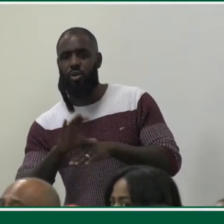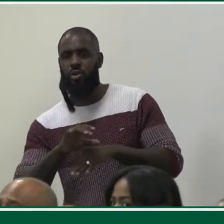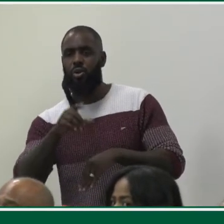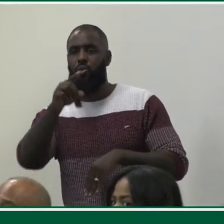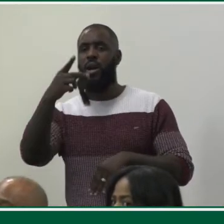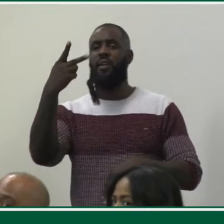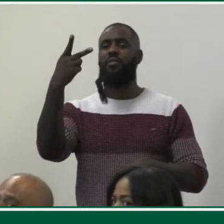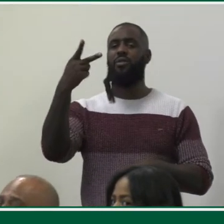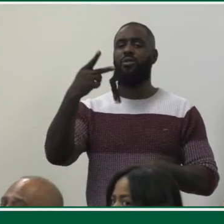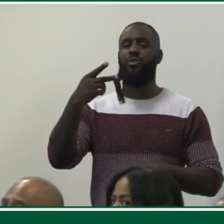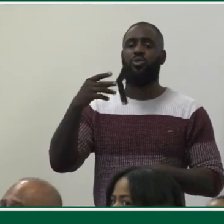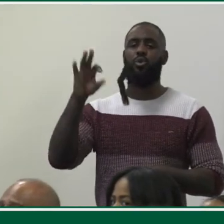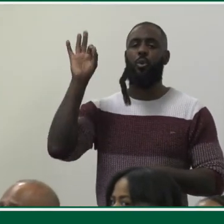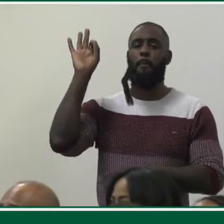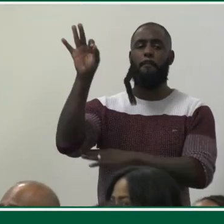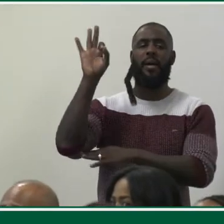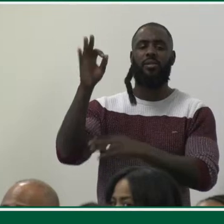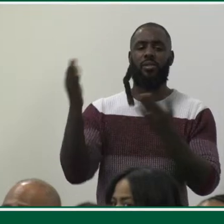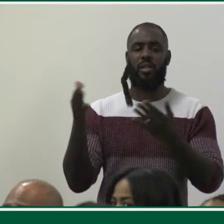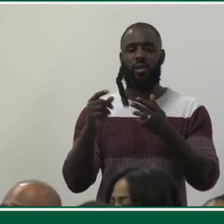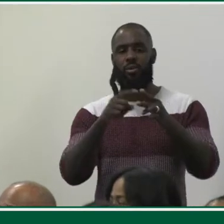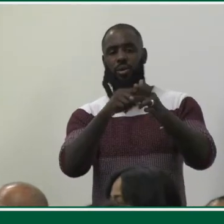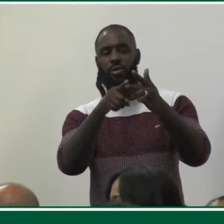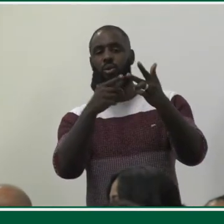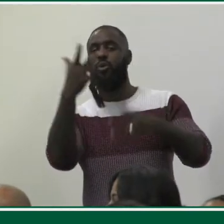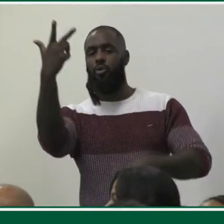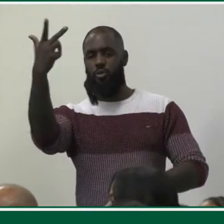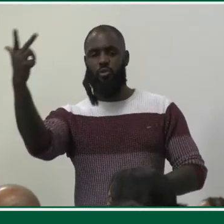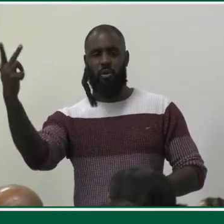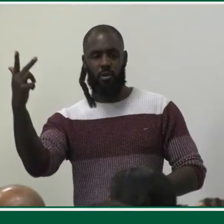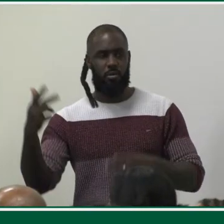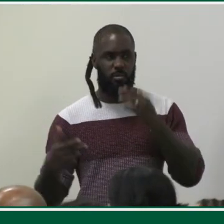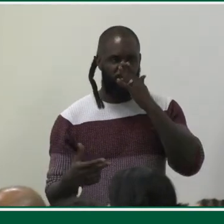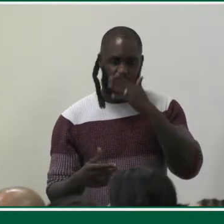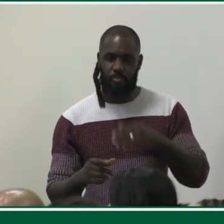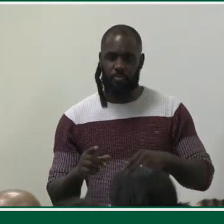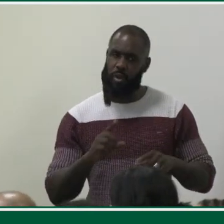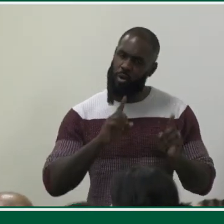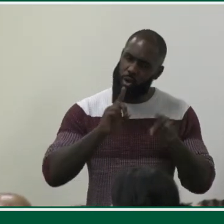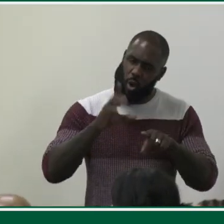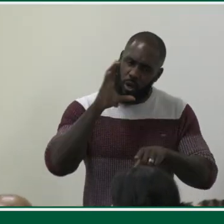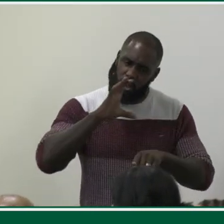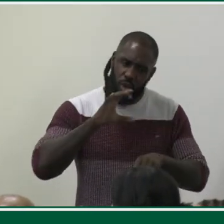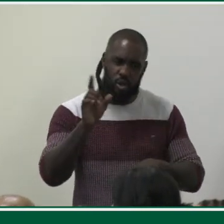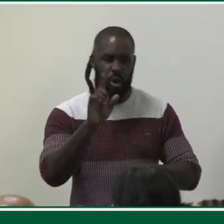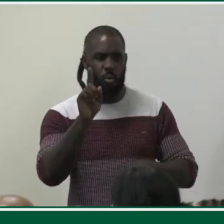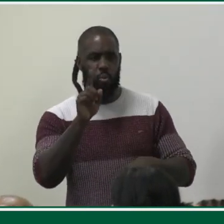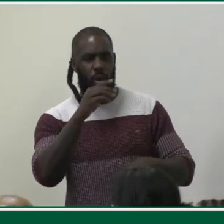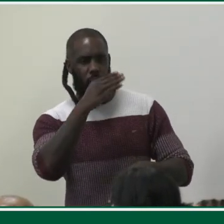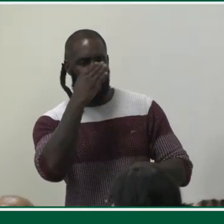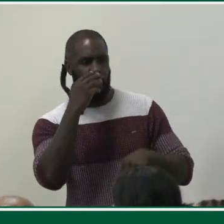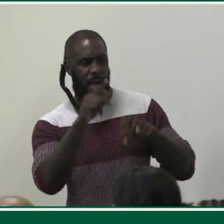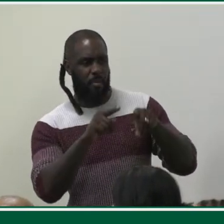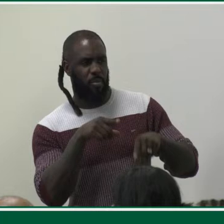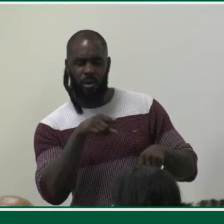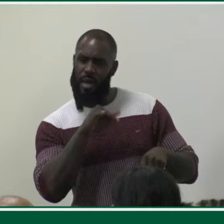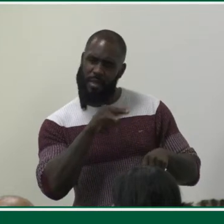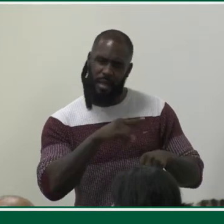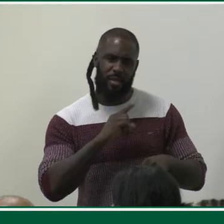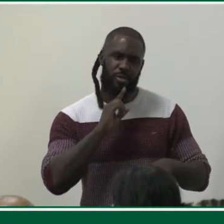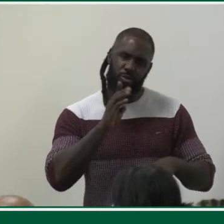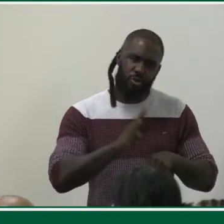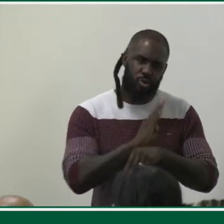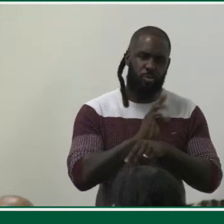one. Yes, Pastor Choi, thank you. Yes, so we're connecting. We're going where the Black students are located, being intentional with that as